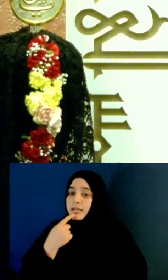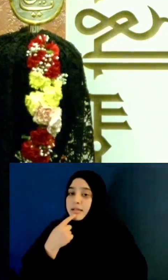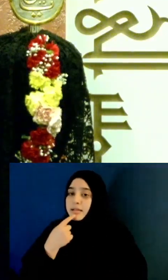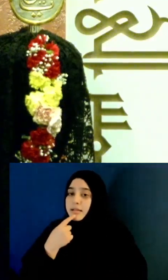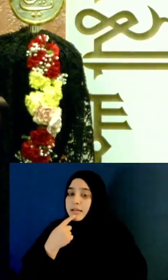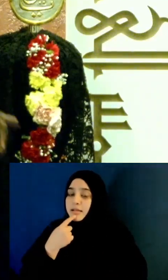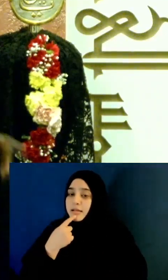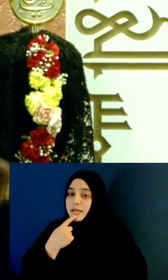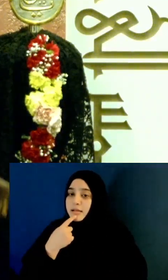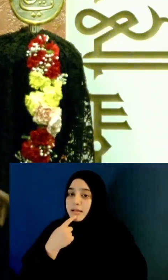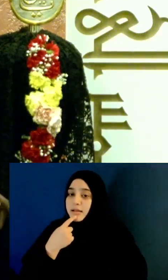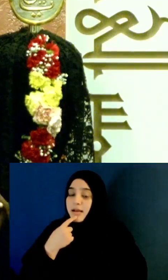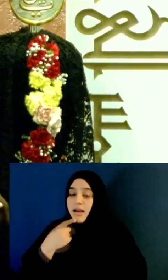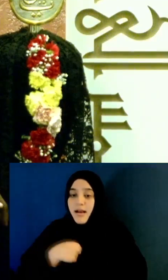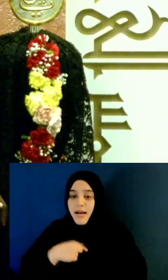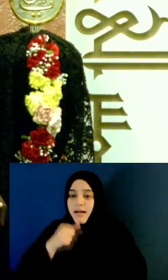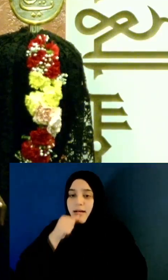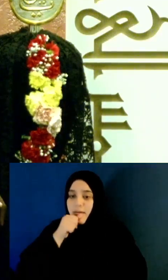al-mu'mineen.